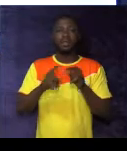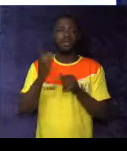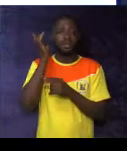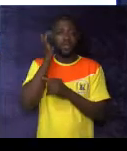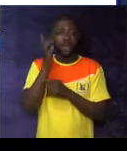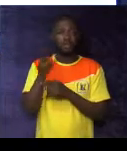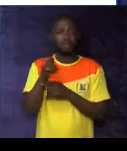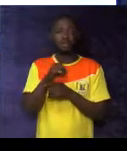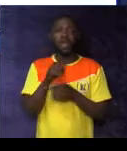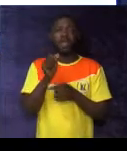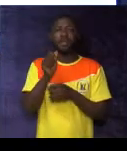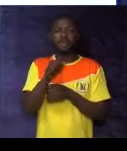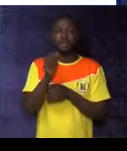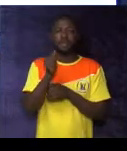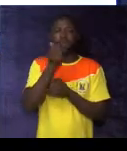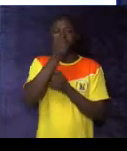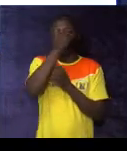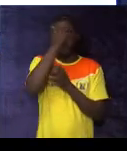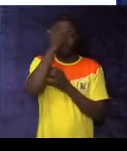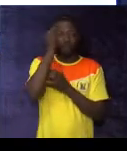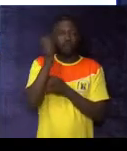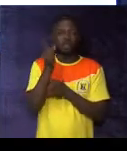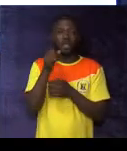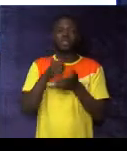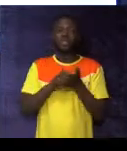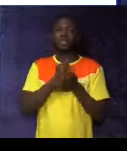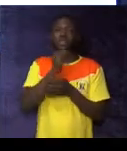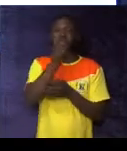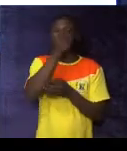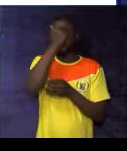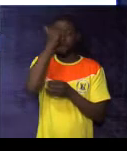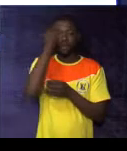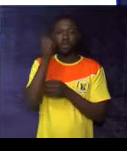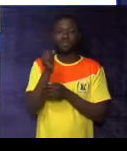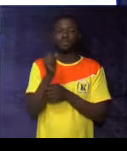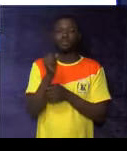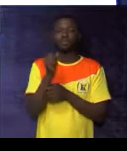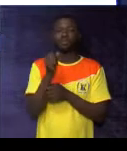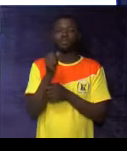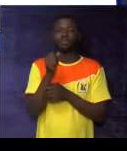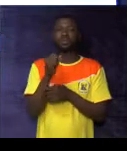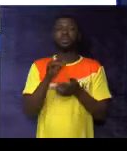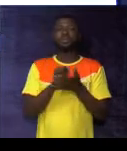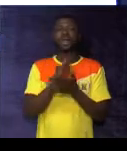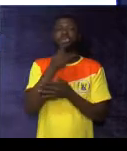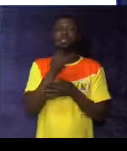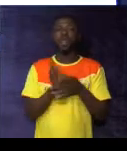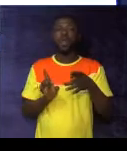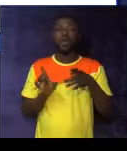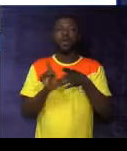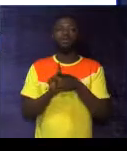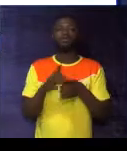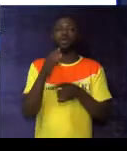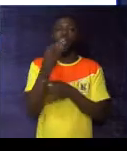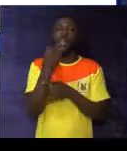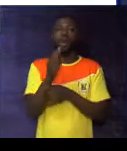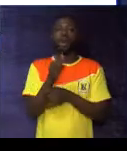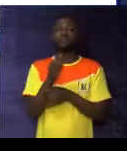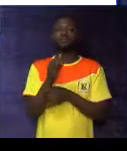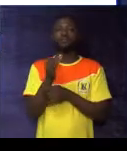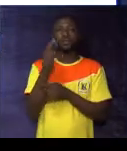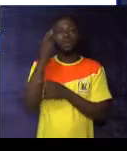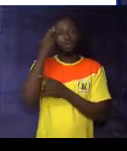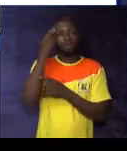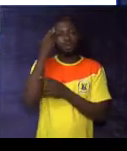I can't hear you. Yeah, because. It is because. That is the conjunction